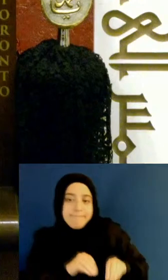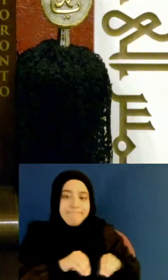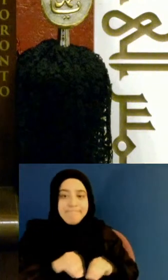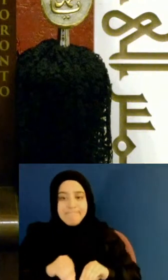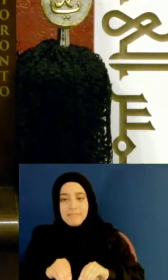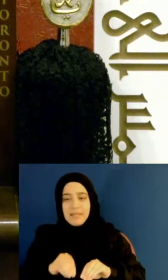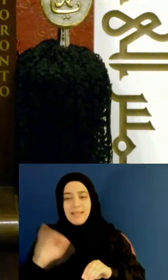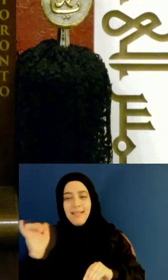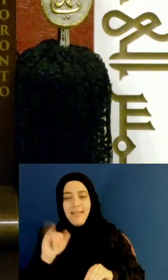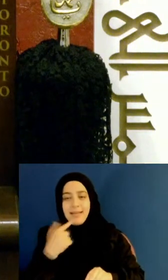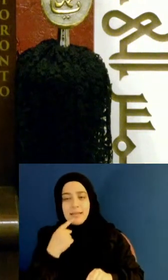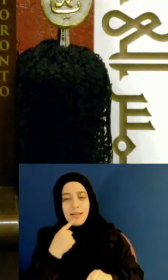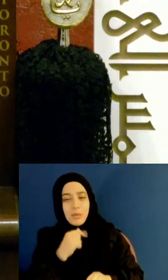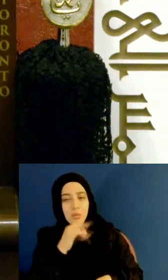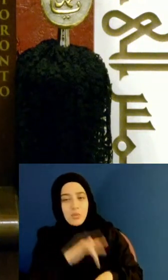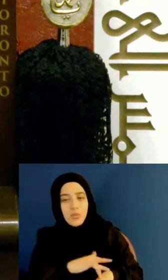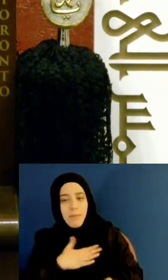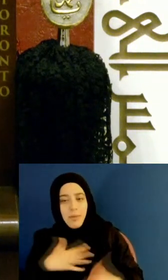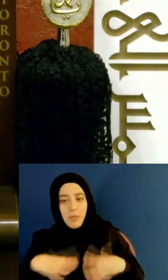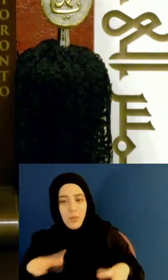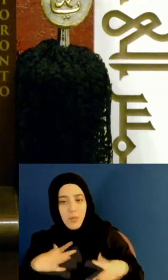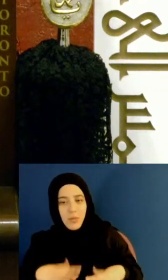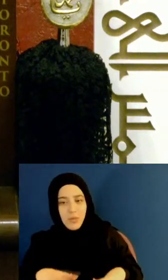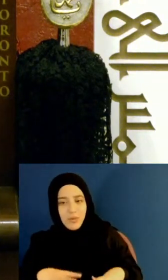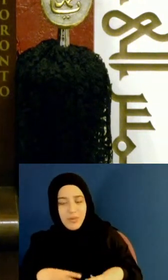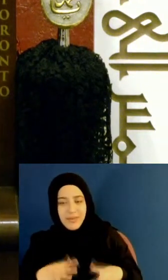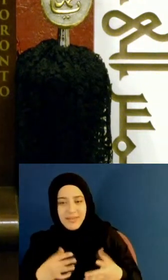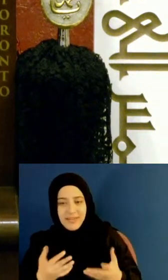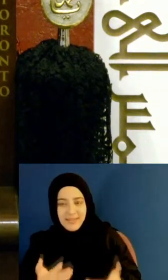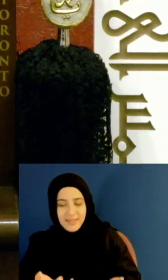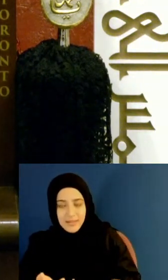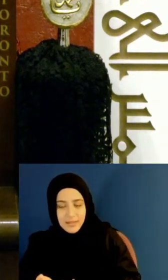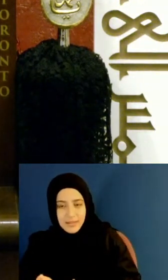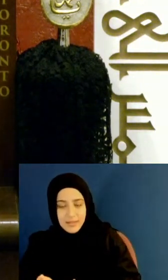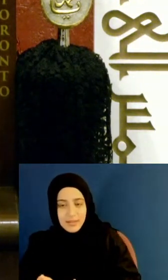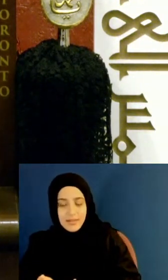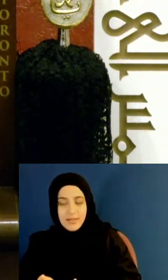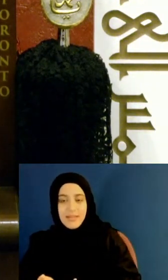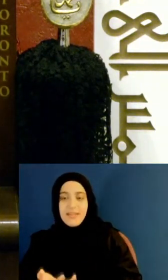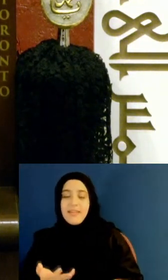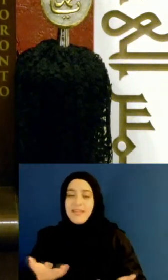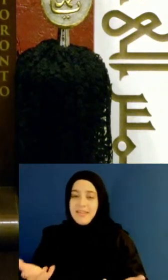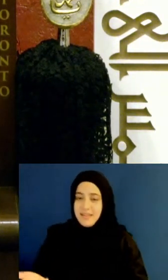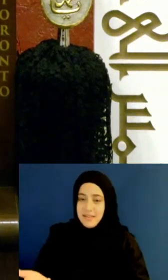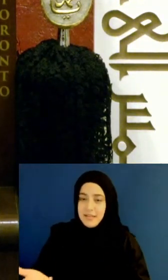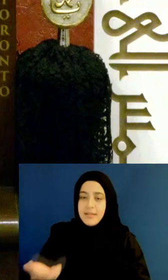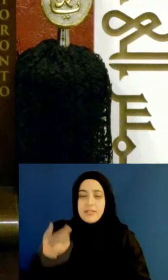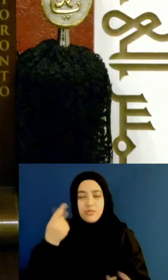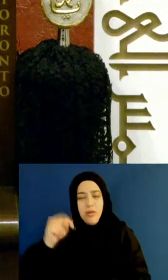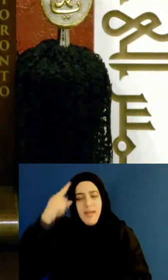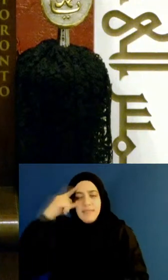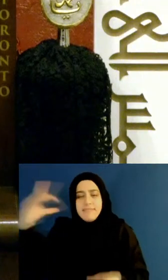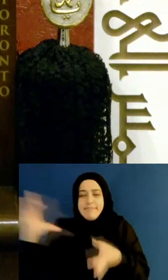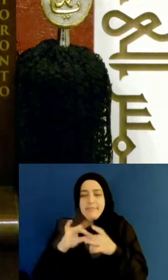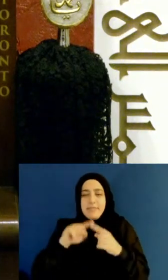Shabab, try and keep this, try and relate to this in our day and age.